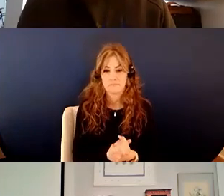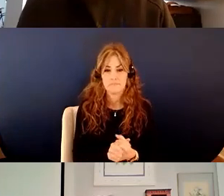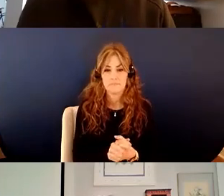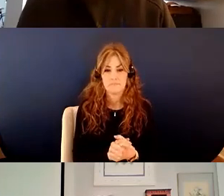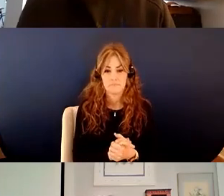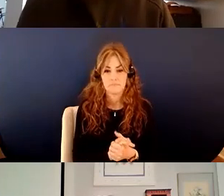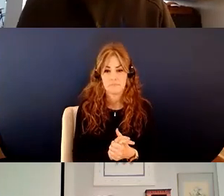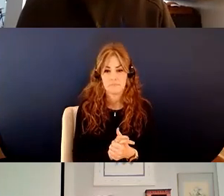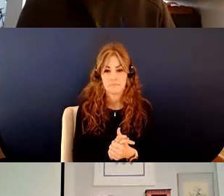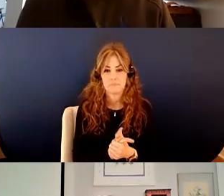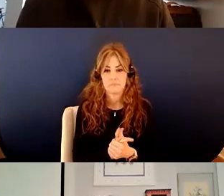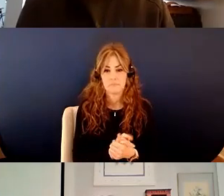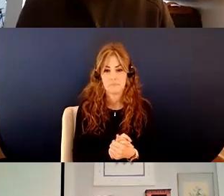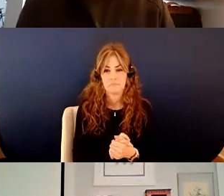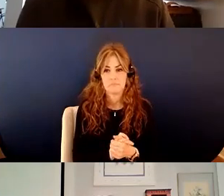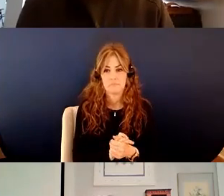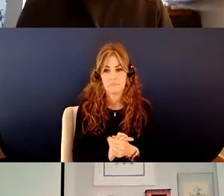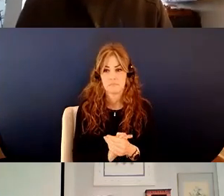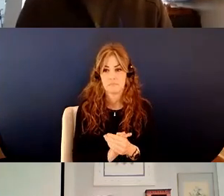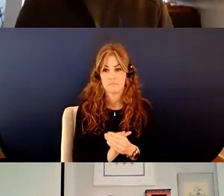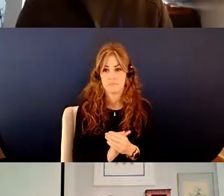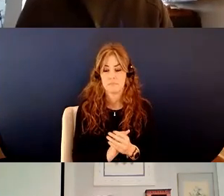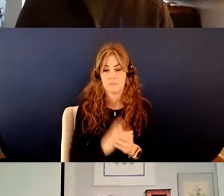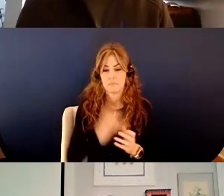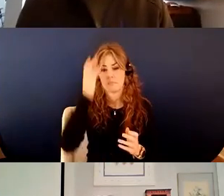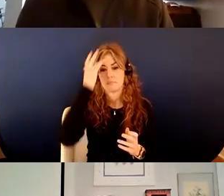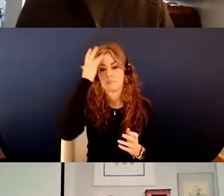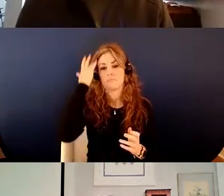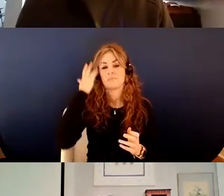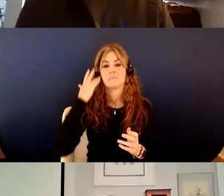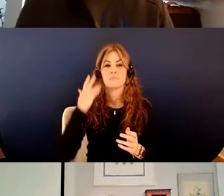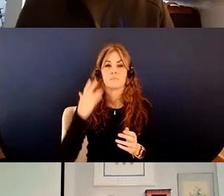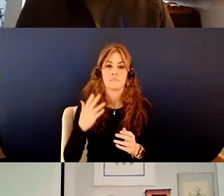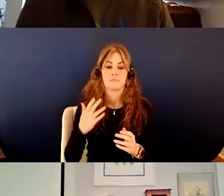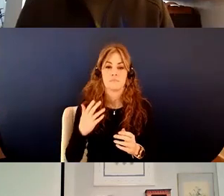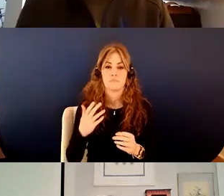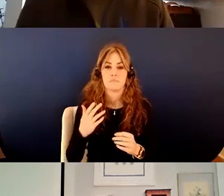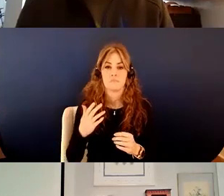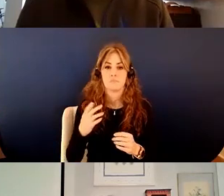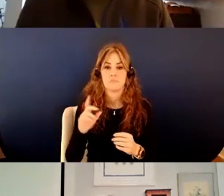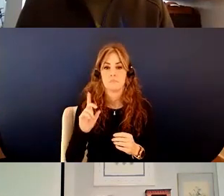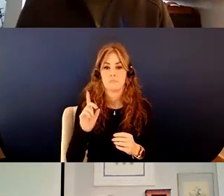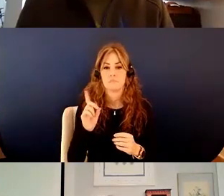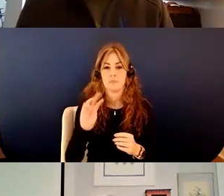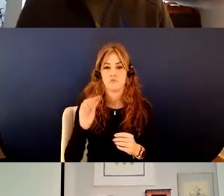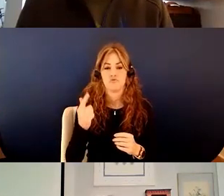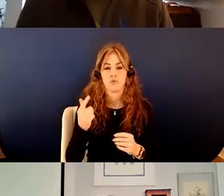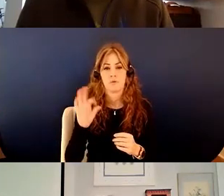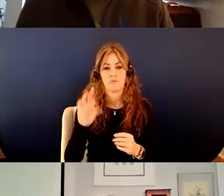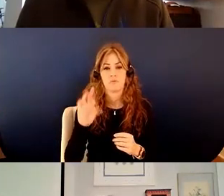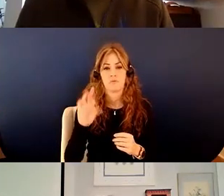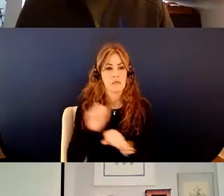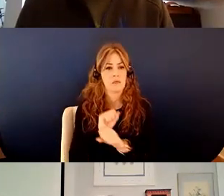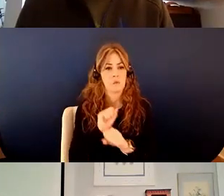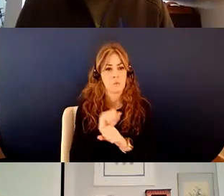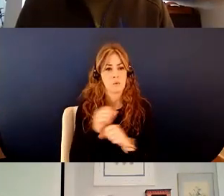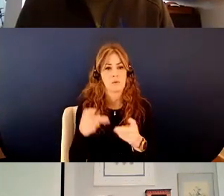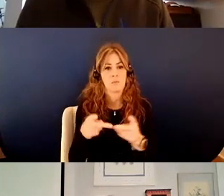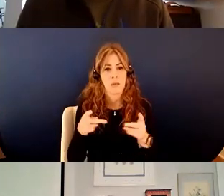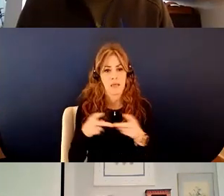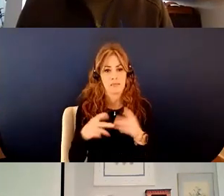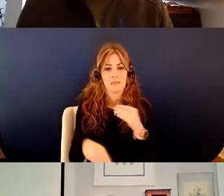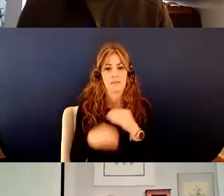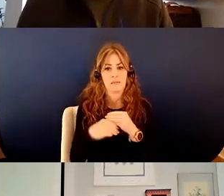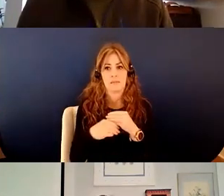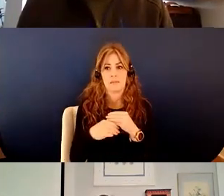So this is the of course we're drug-free workplace. So with that footnote, I'll say